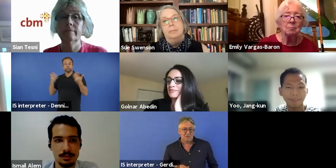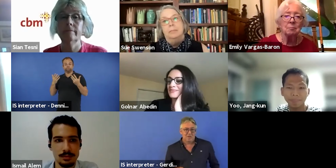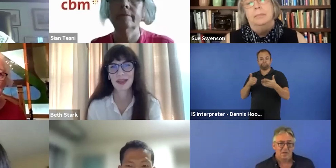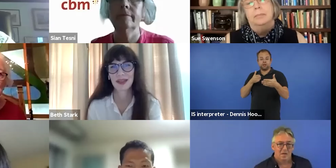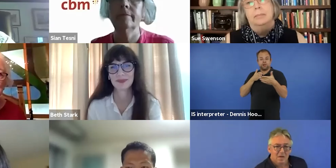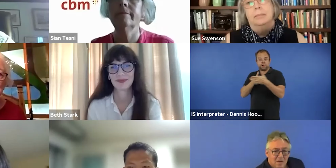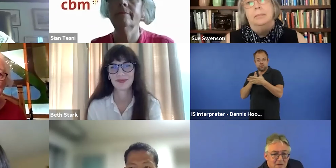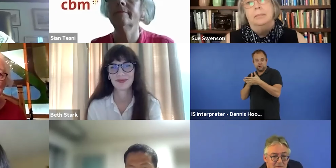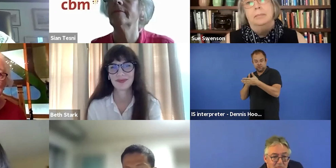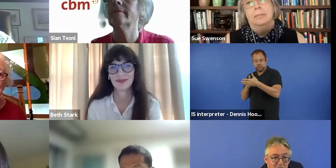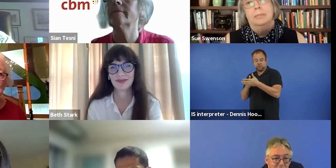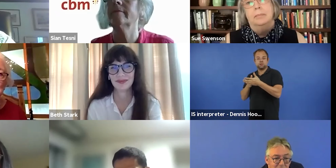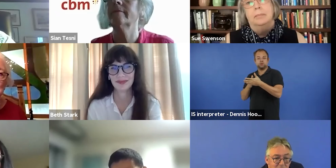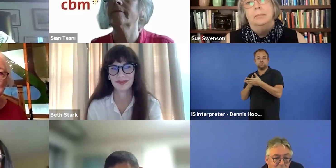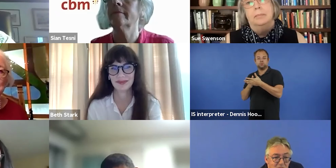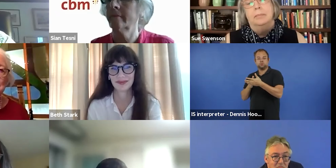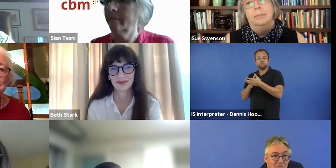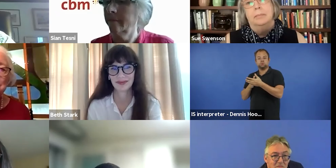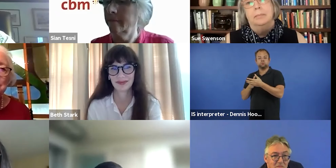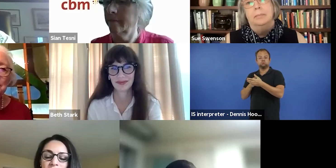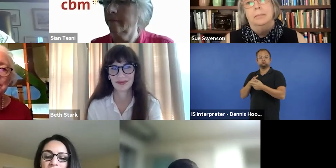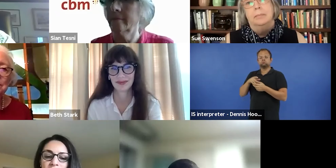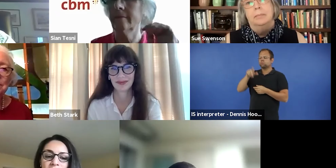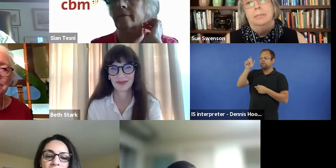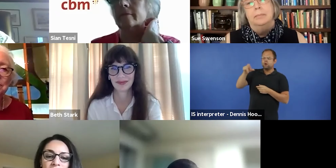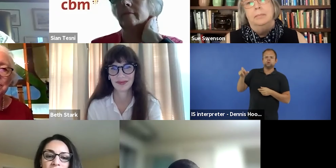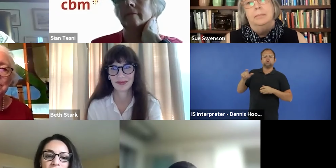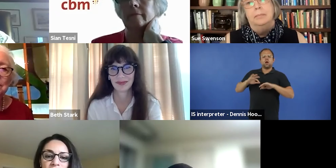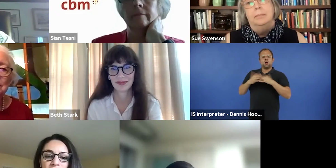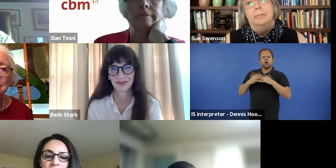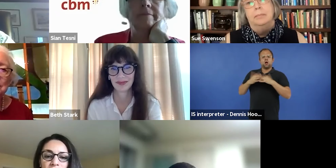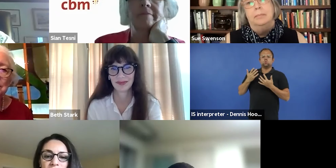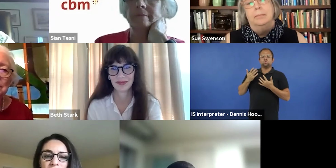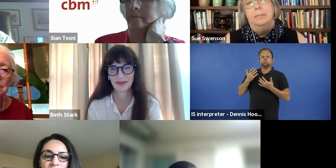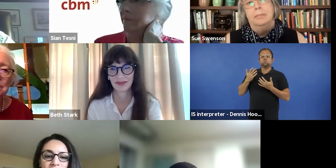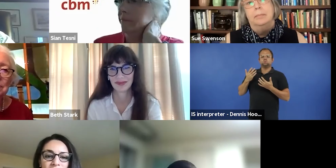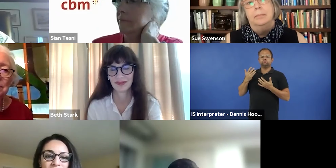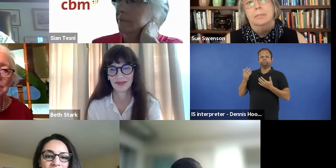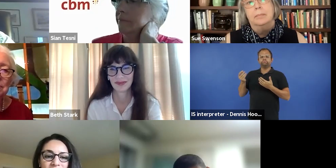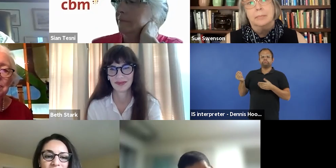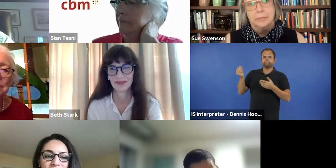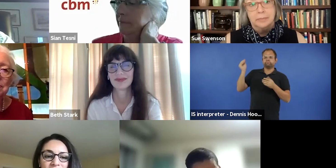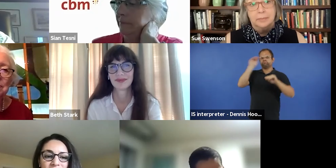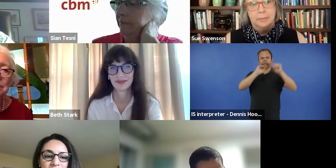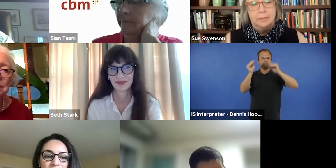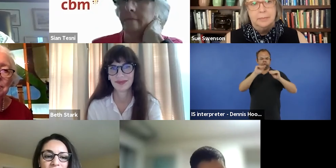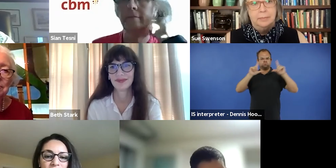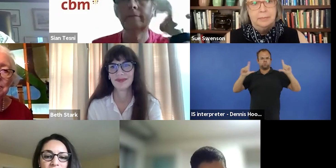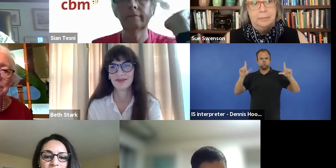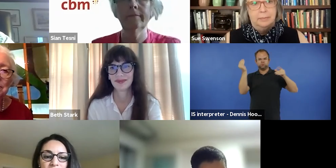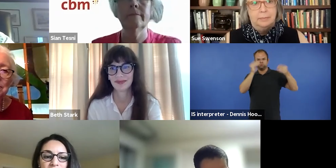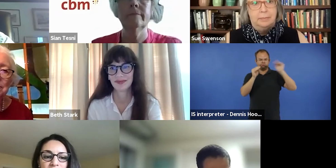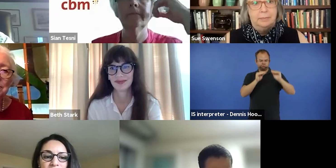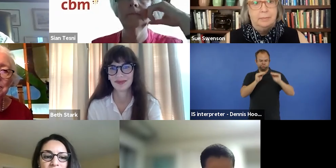Jamboard. So trusting teachers, we need to really, that's a barrier to systems